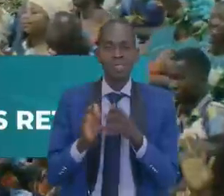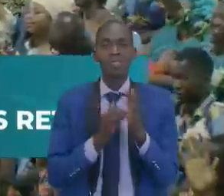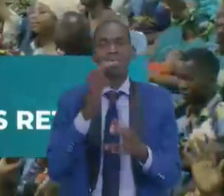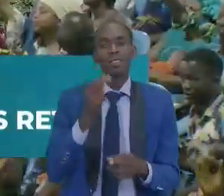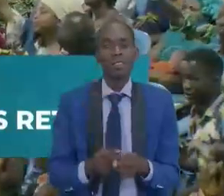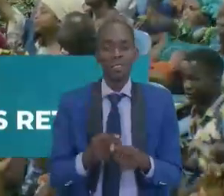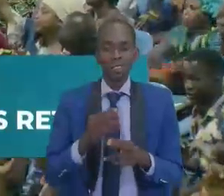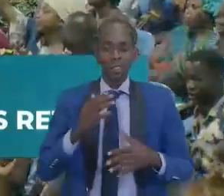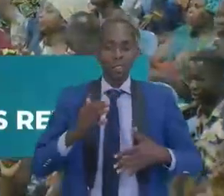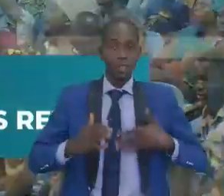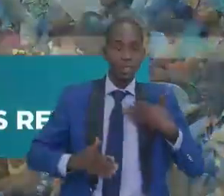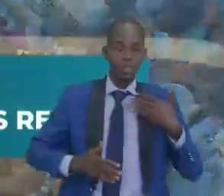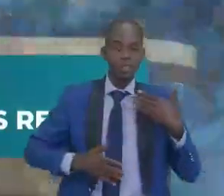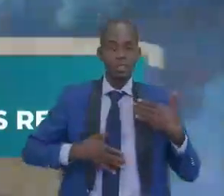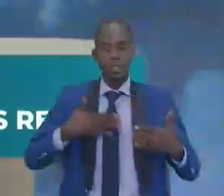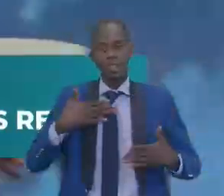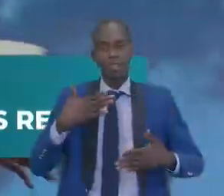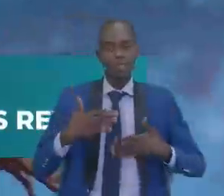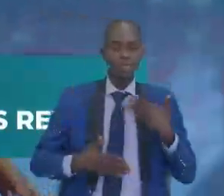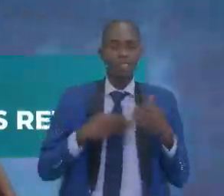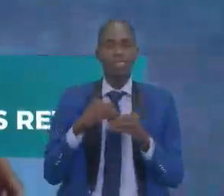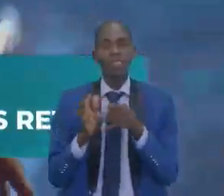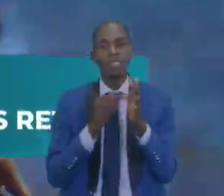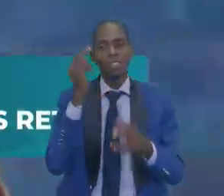Joy, joy, joy.